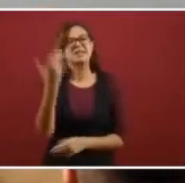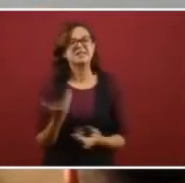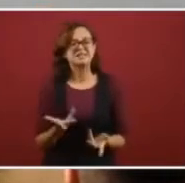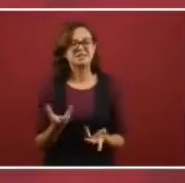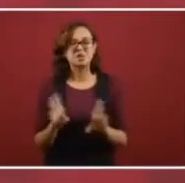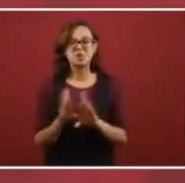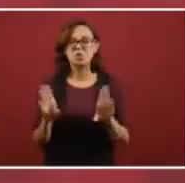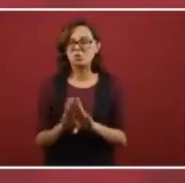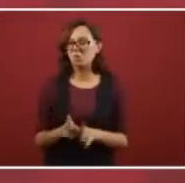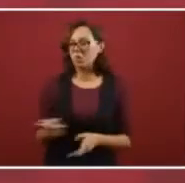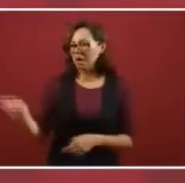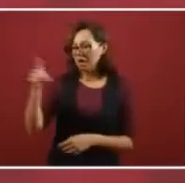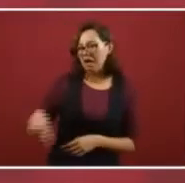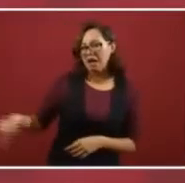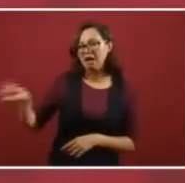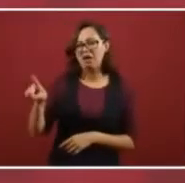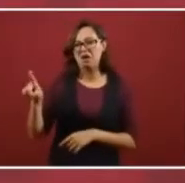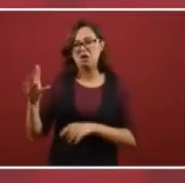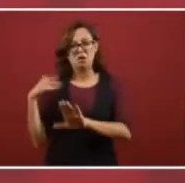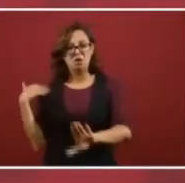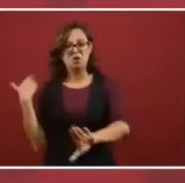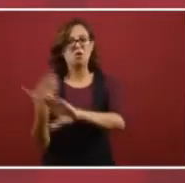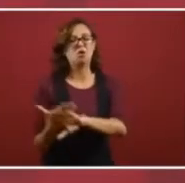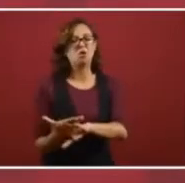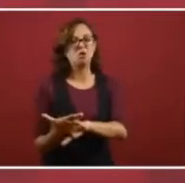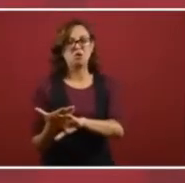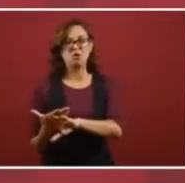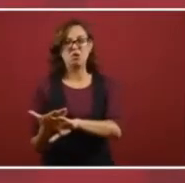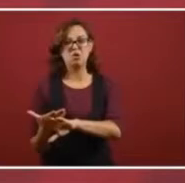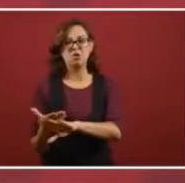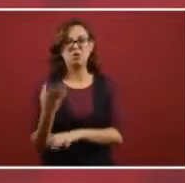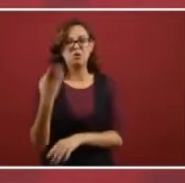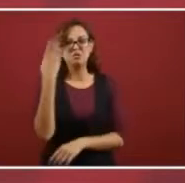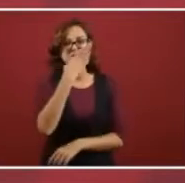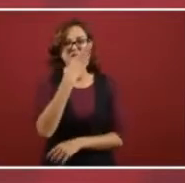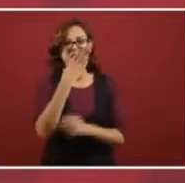be anarchists, these that destroy